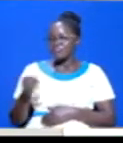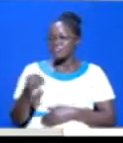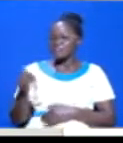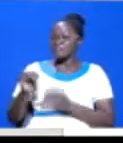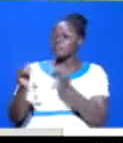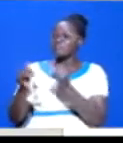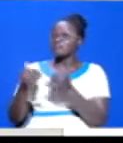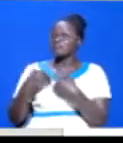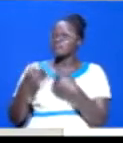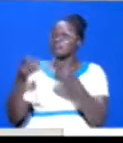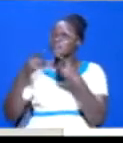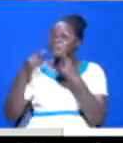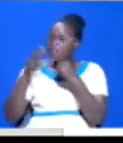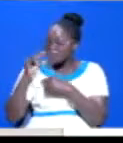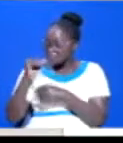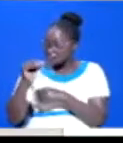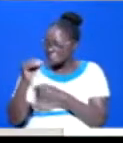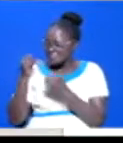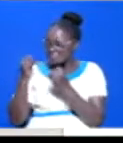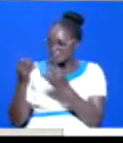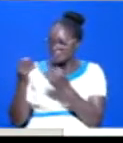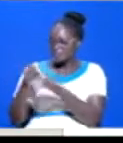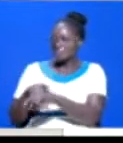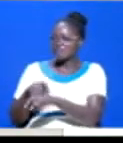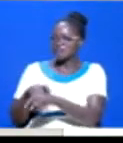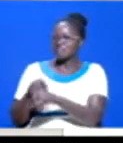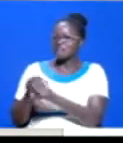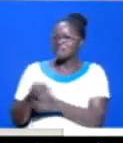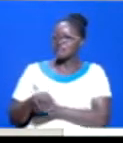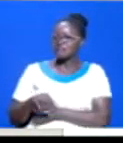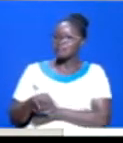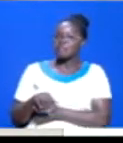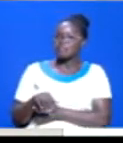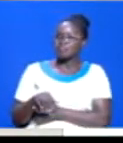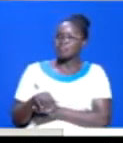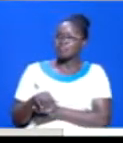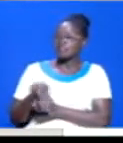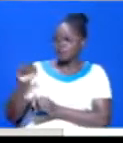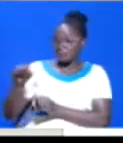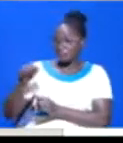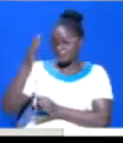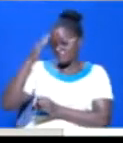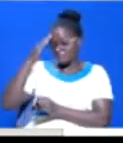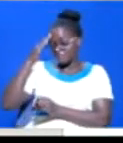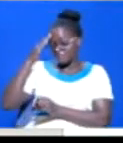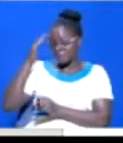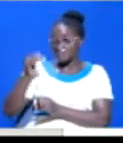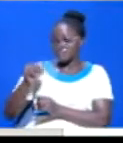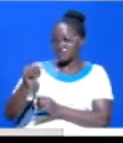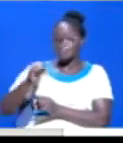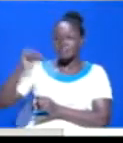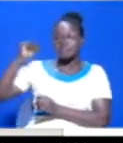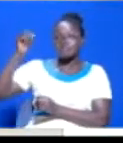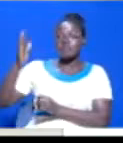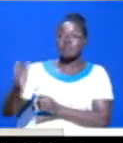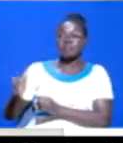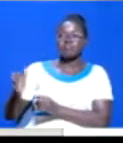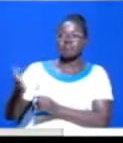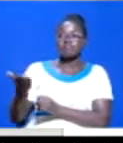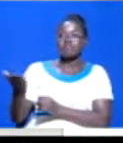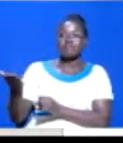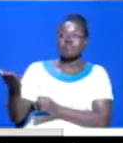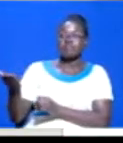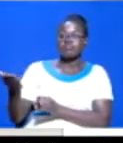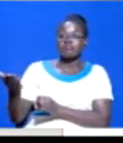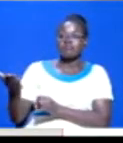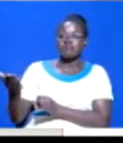and I have spoken to this so many times that yes, we know that there are politicians, my colleagues,